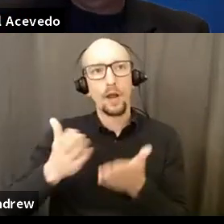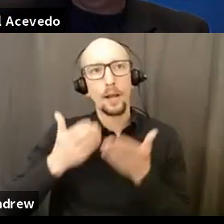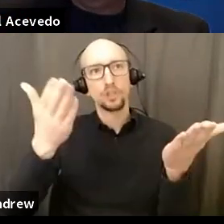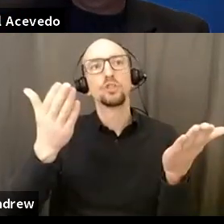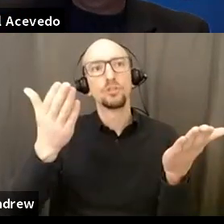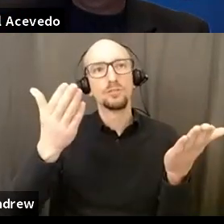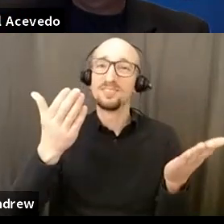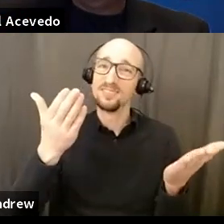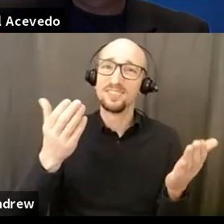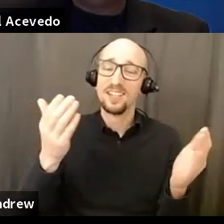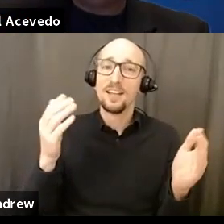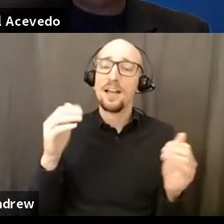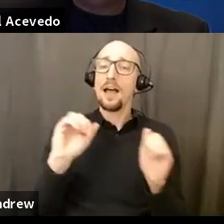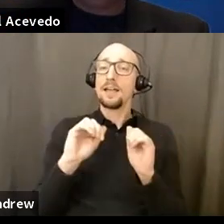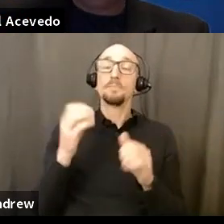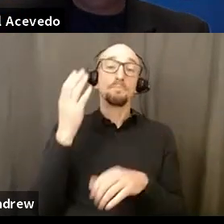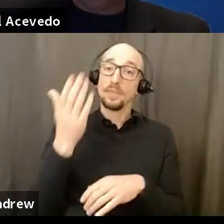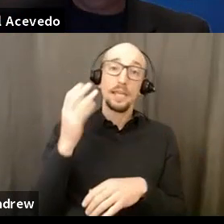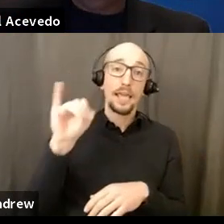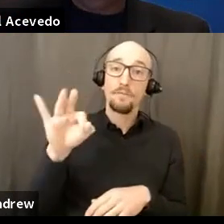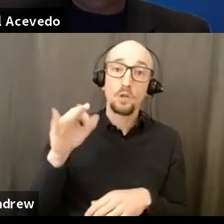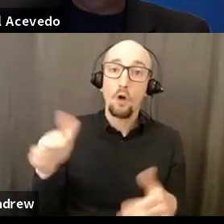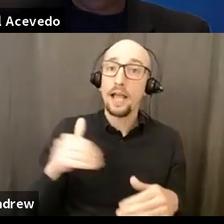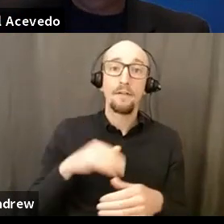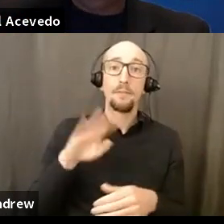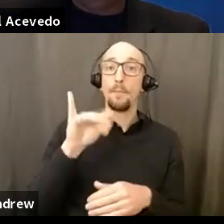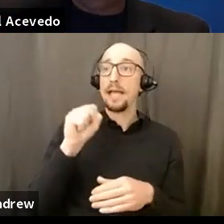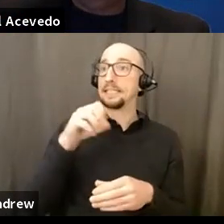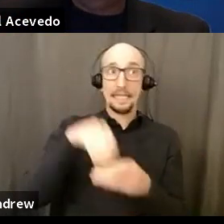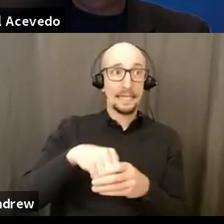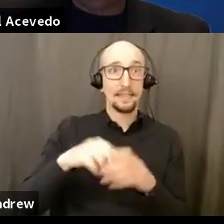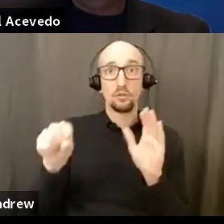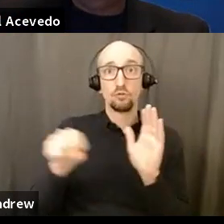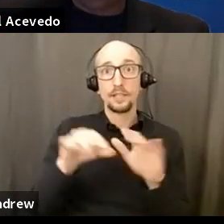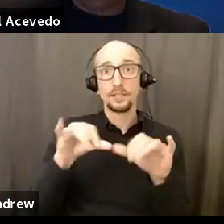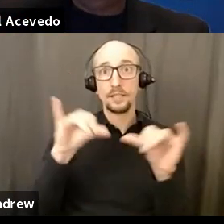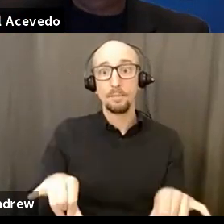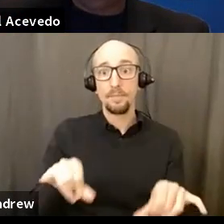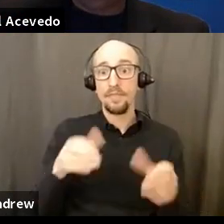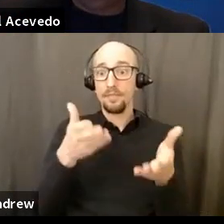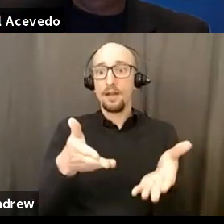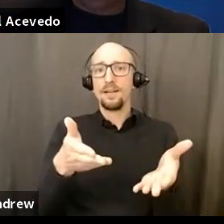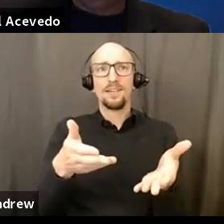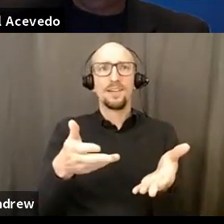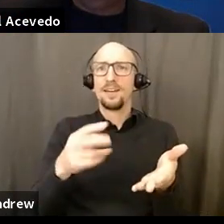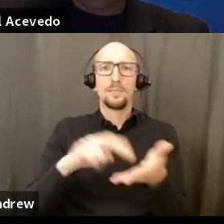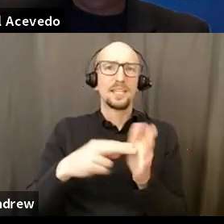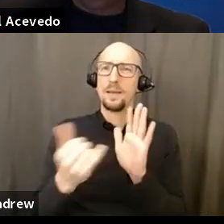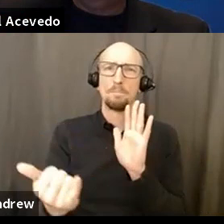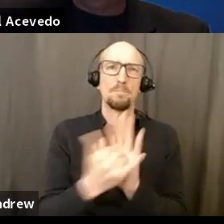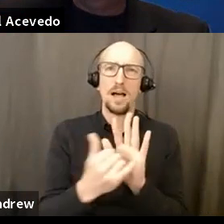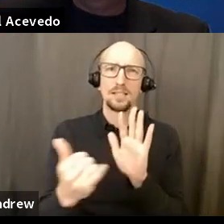I feel like if you already have that bias built into the grading system, there's no way you can